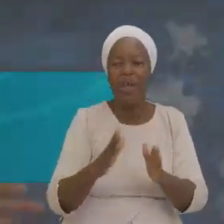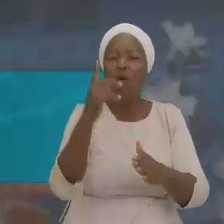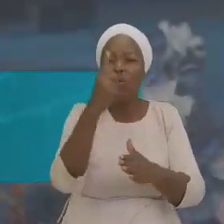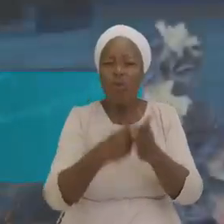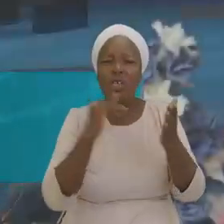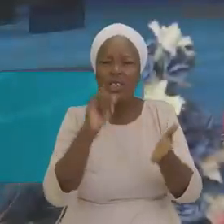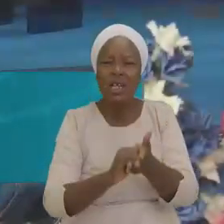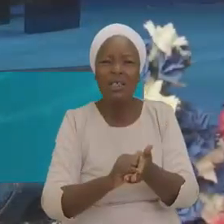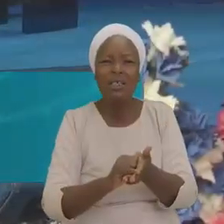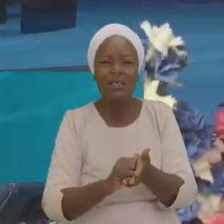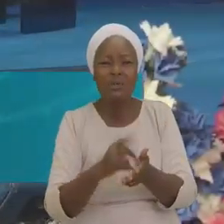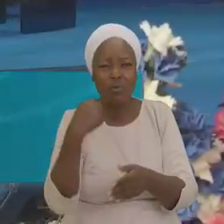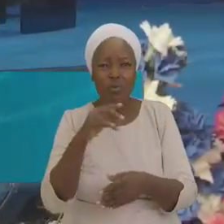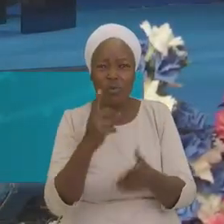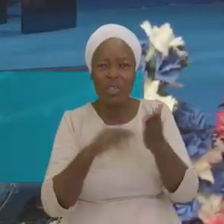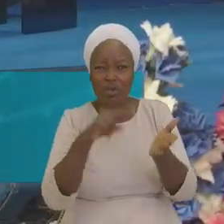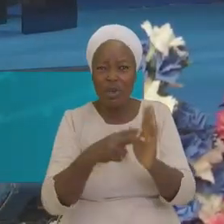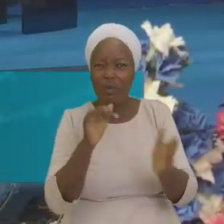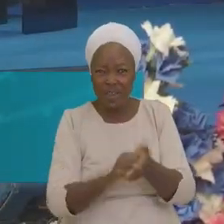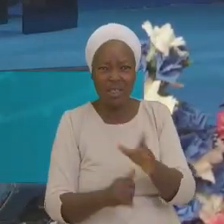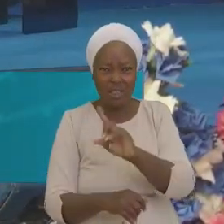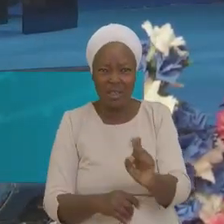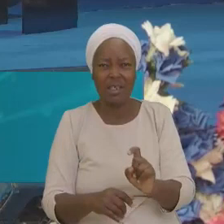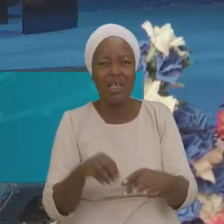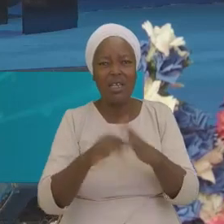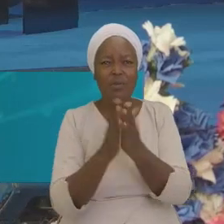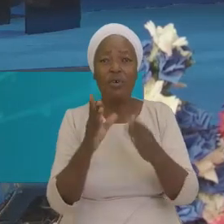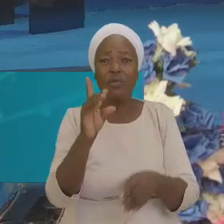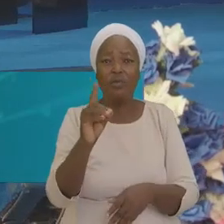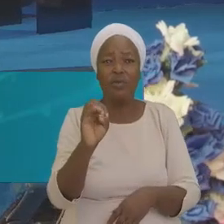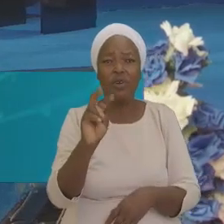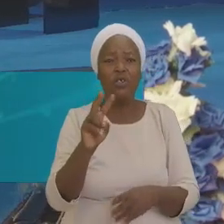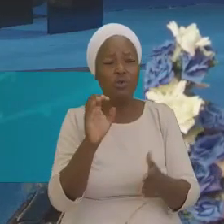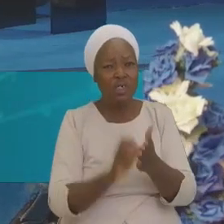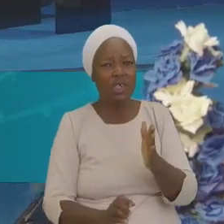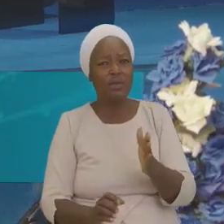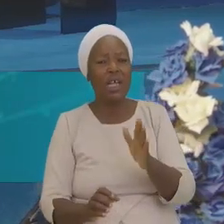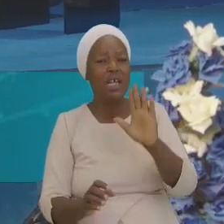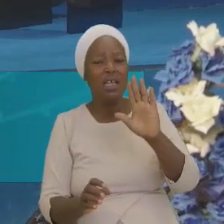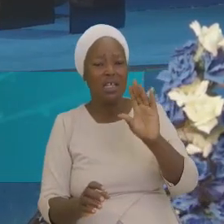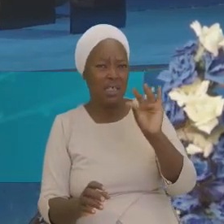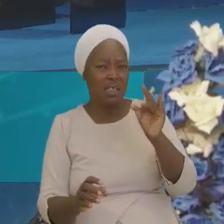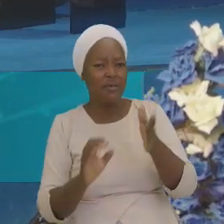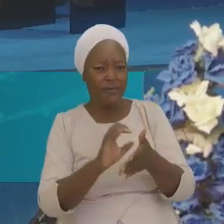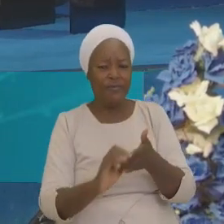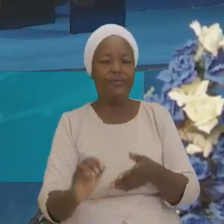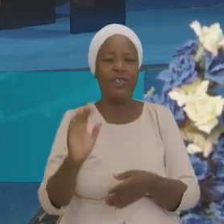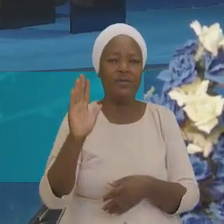mean? Deuteronomy chapter 18. I'm reading from verse 15.